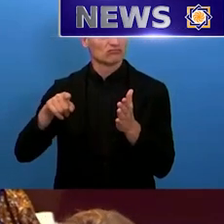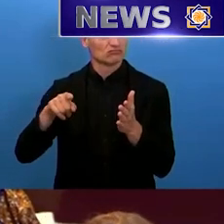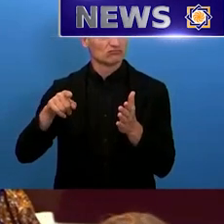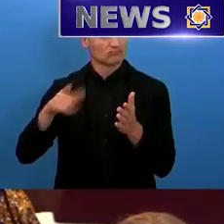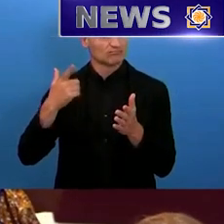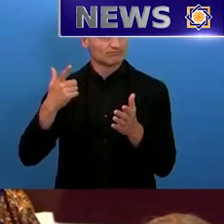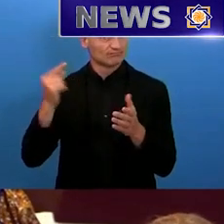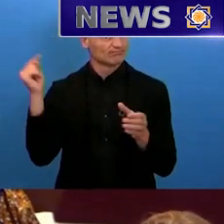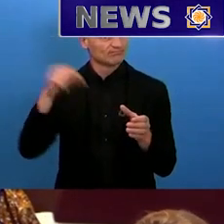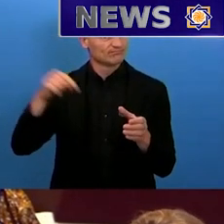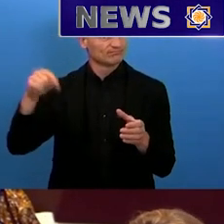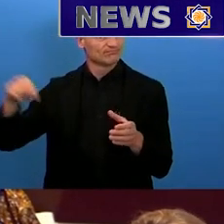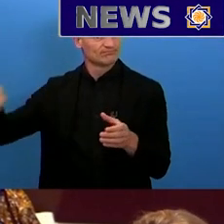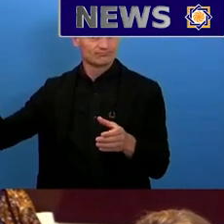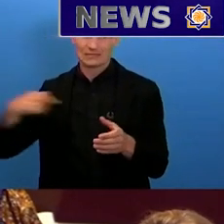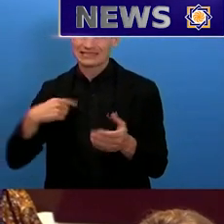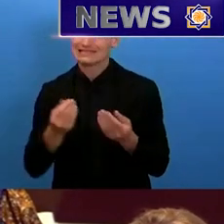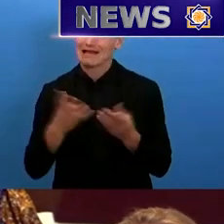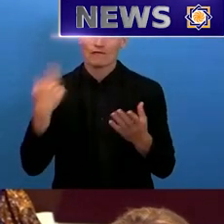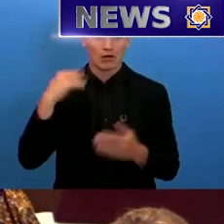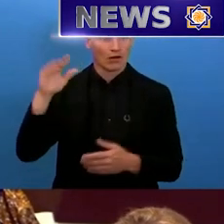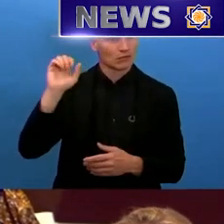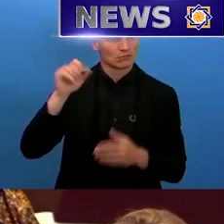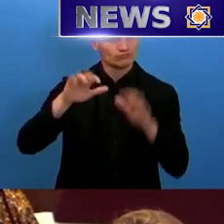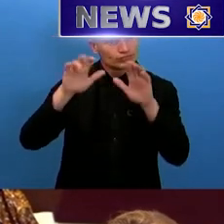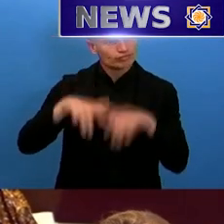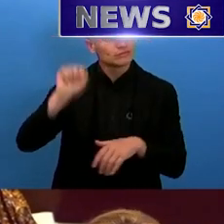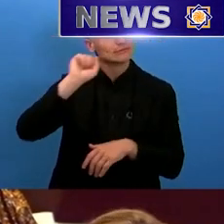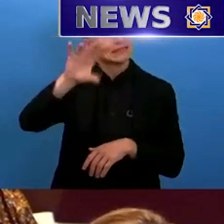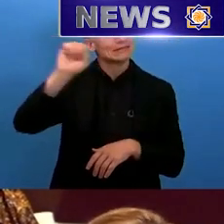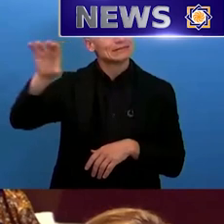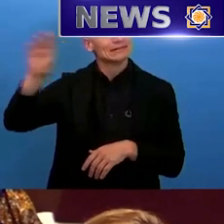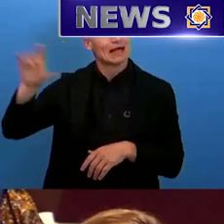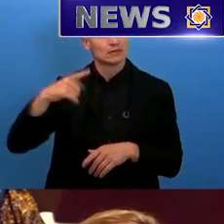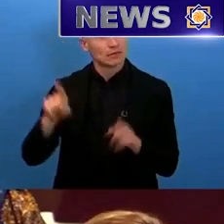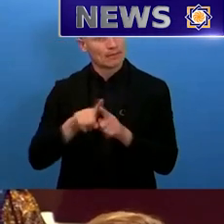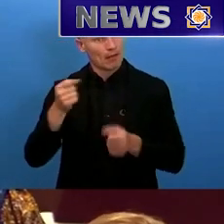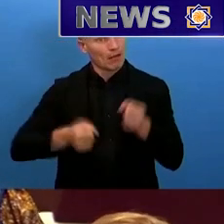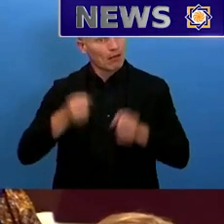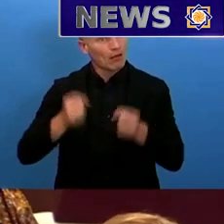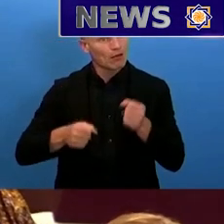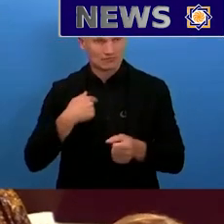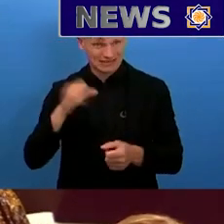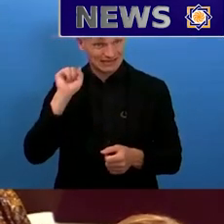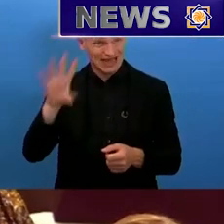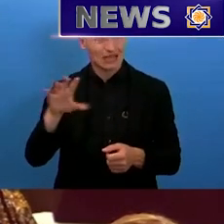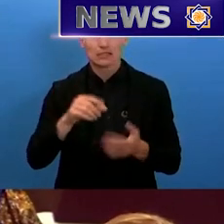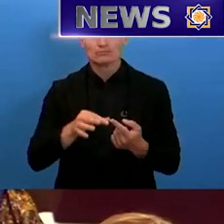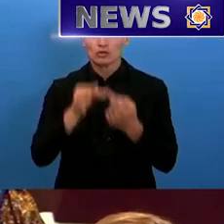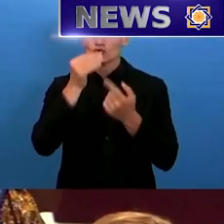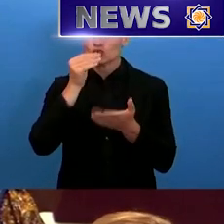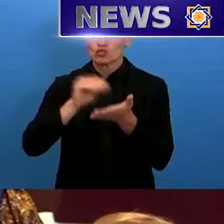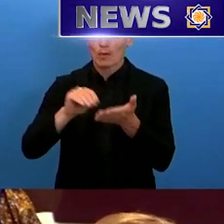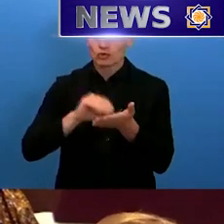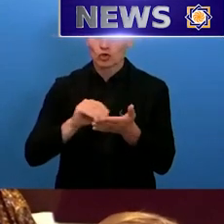Thus, Mr. President calls on the UN to condemn the crimes of genocide against indigenous people, take a severe attitude against terrorist